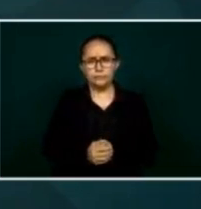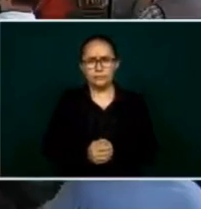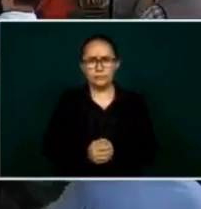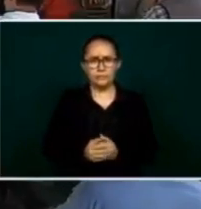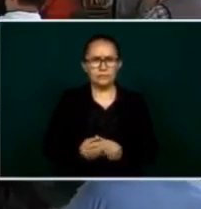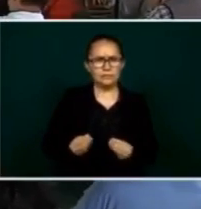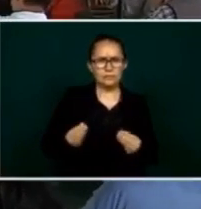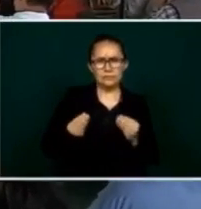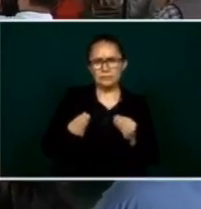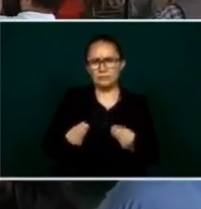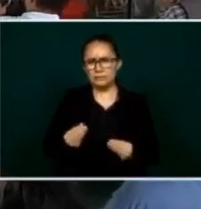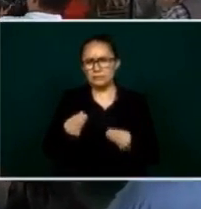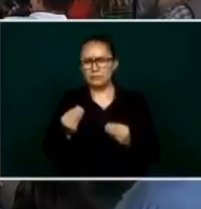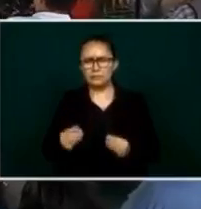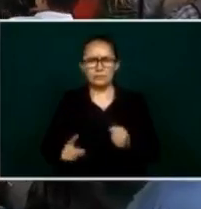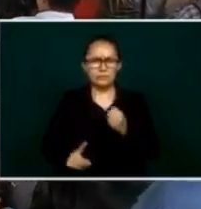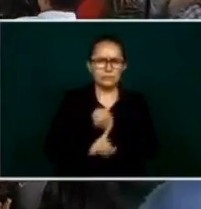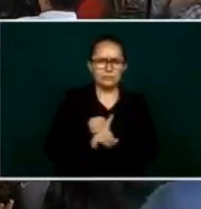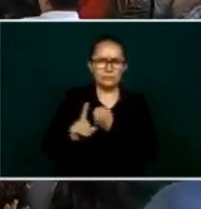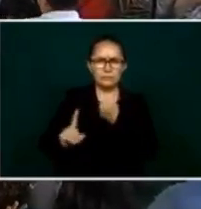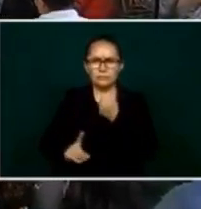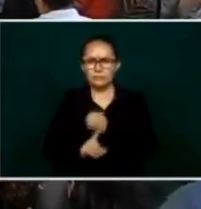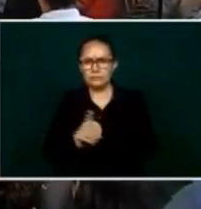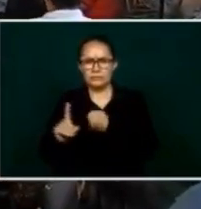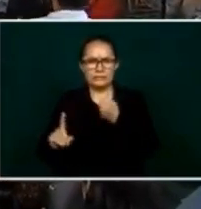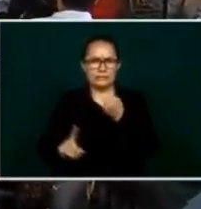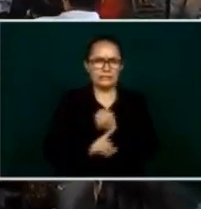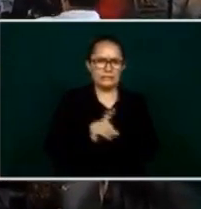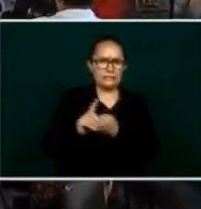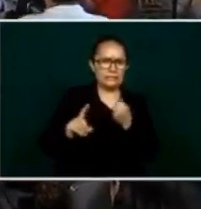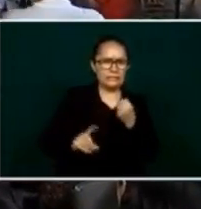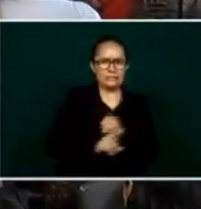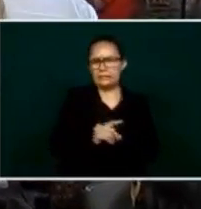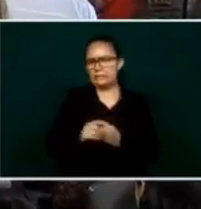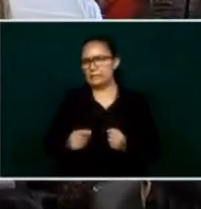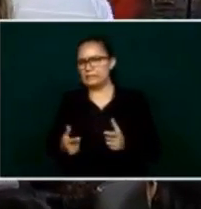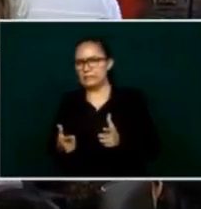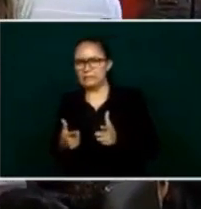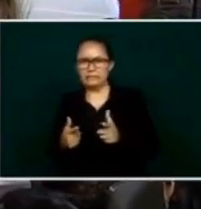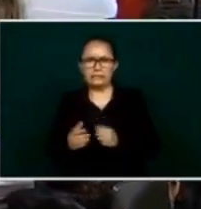desatada. There were times when violence had become